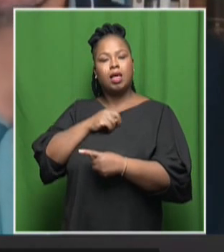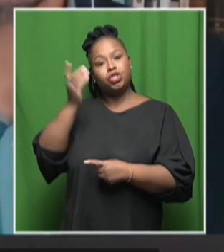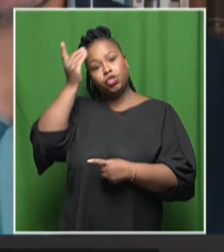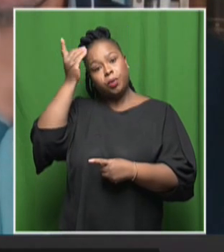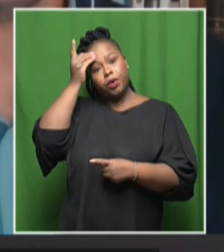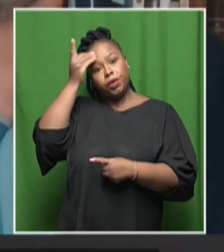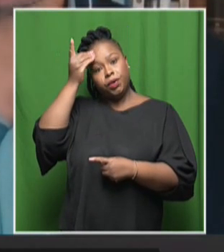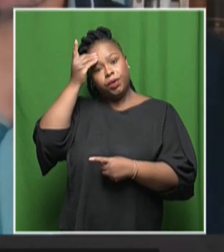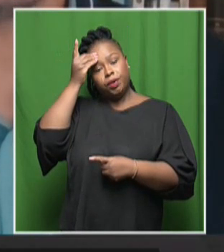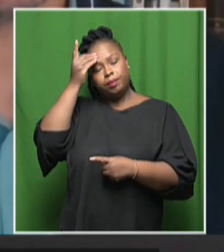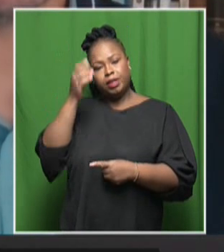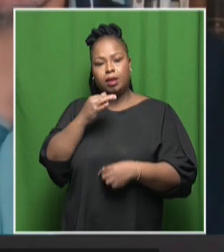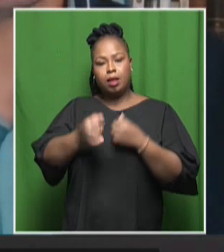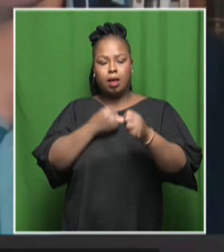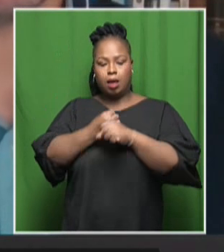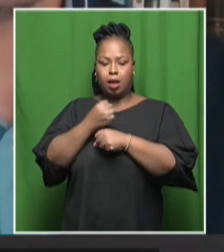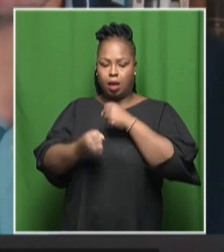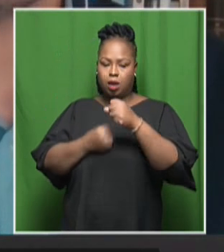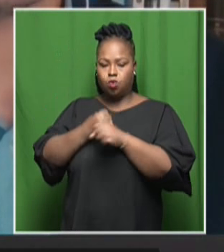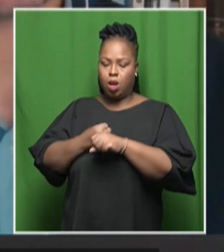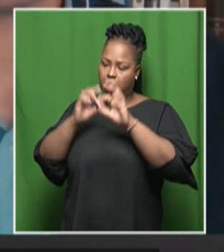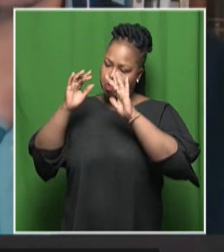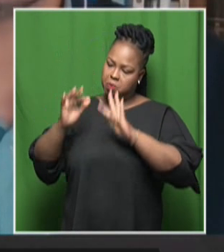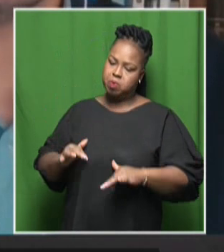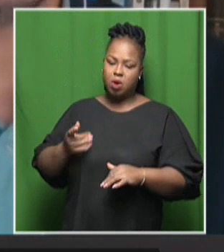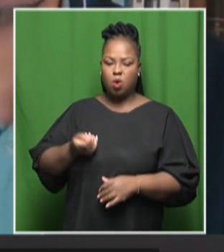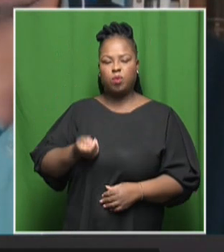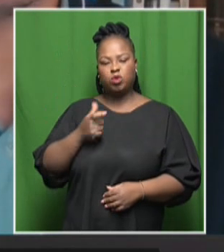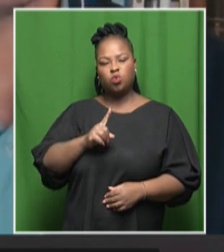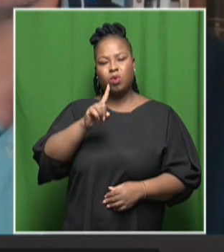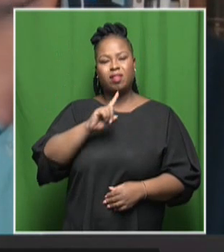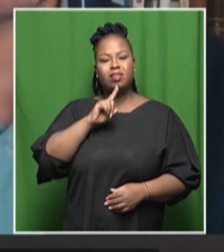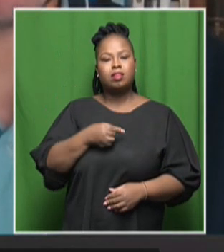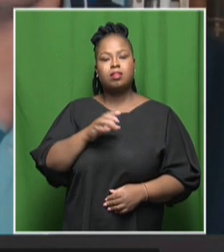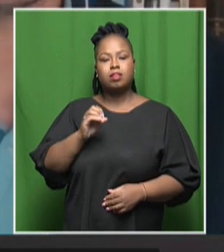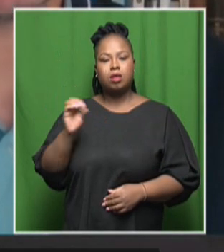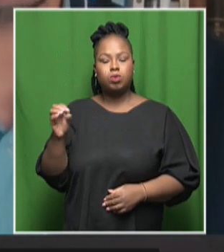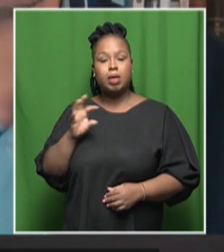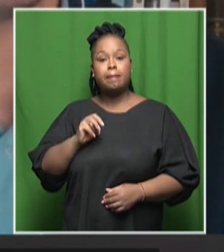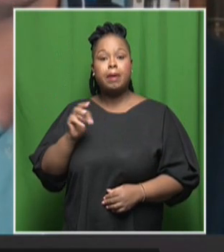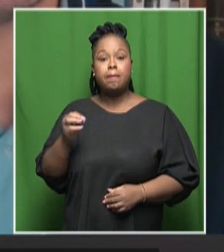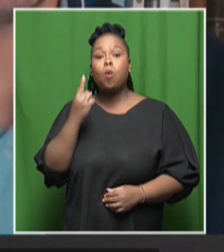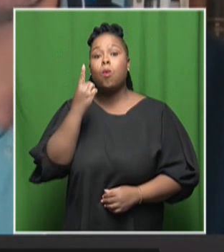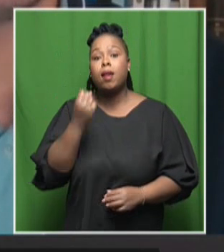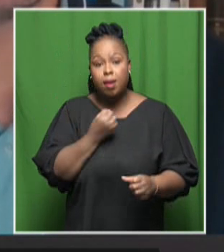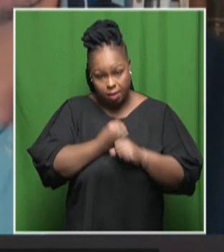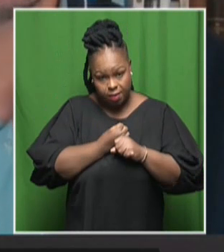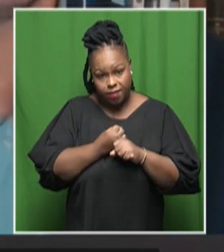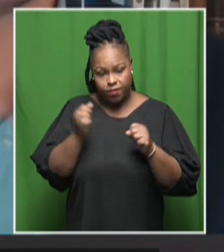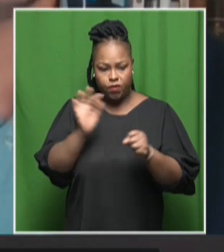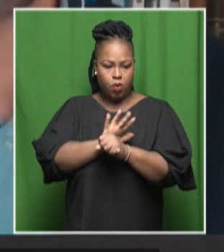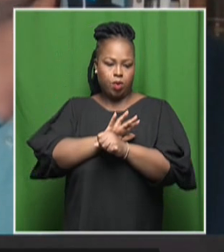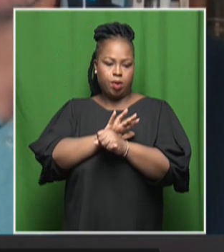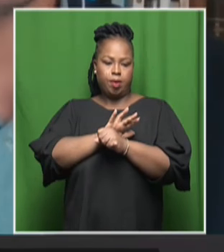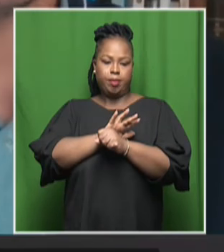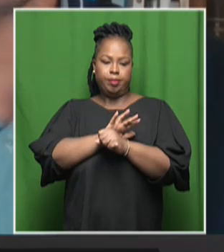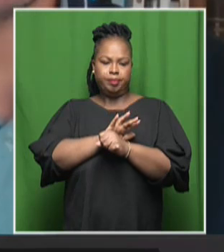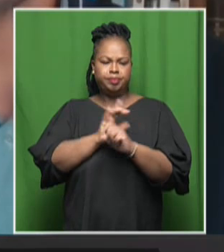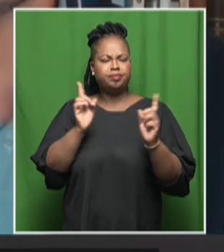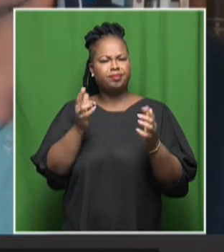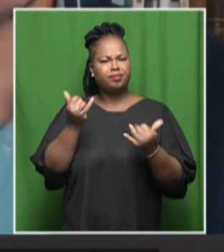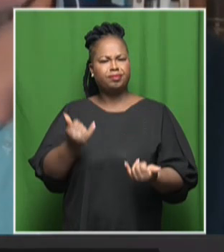Durban, the annual rainfall is about 1,000 millimeters. That's the average annual rainfall. So if